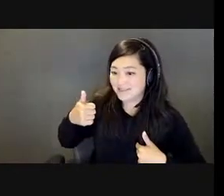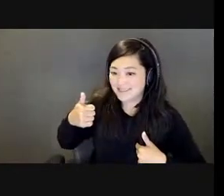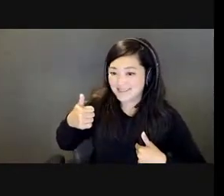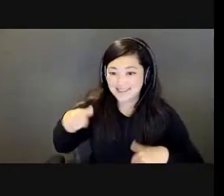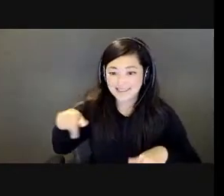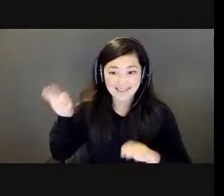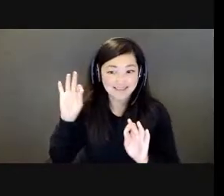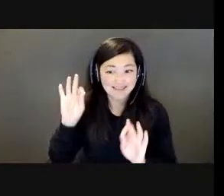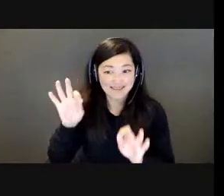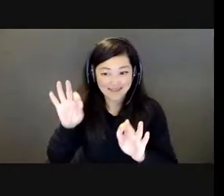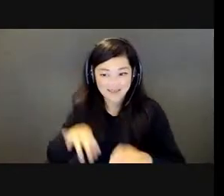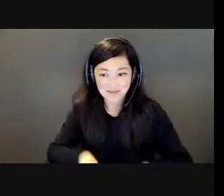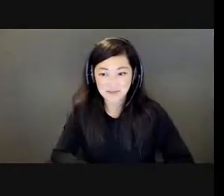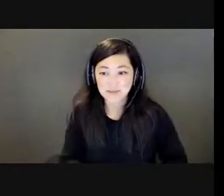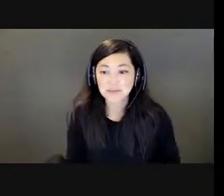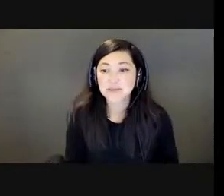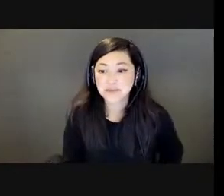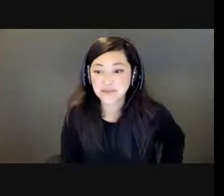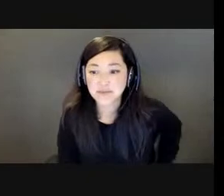Perfect.